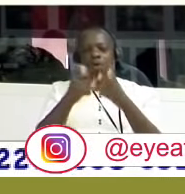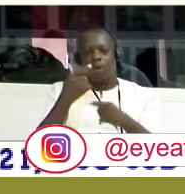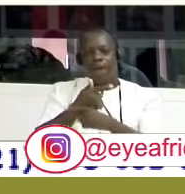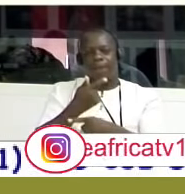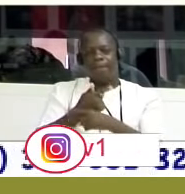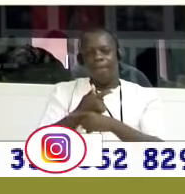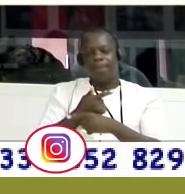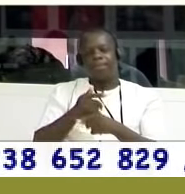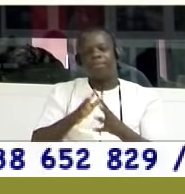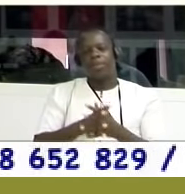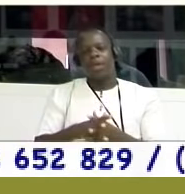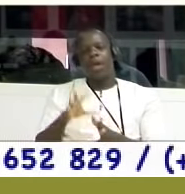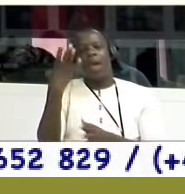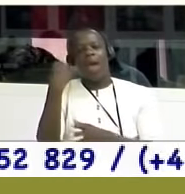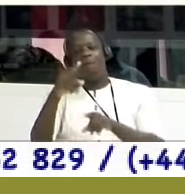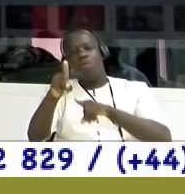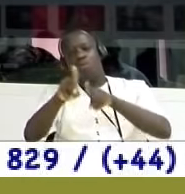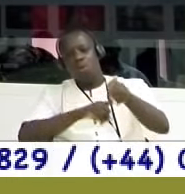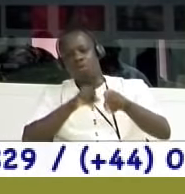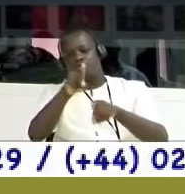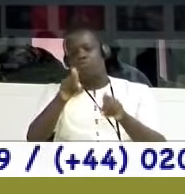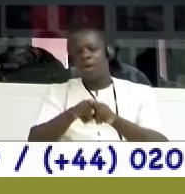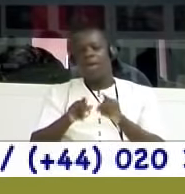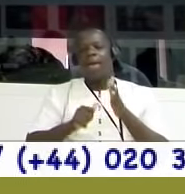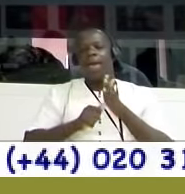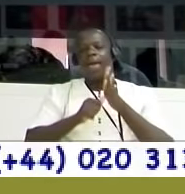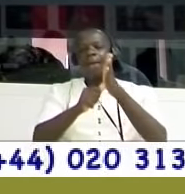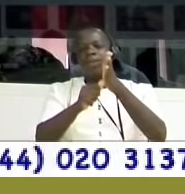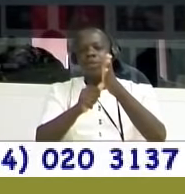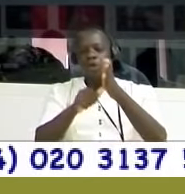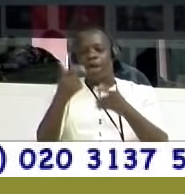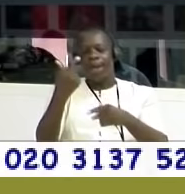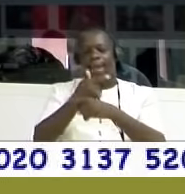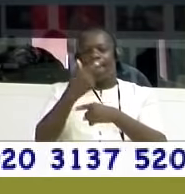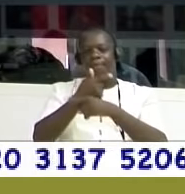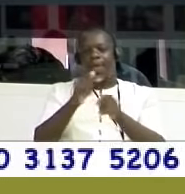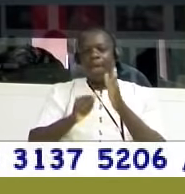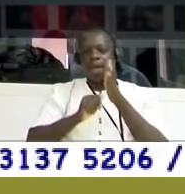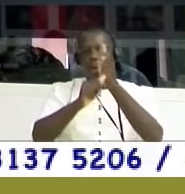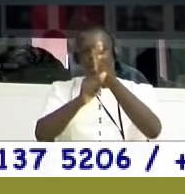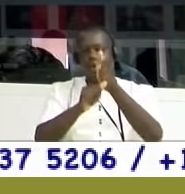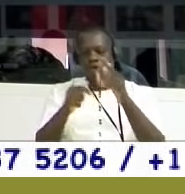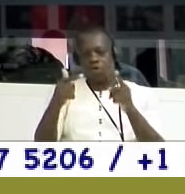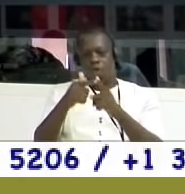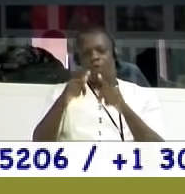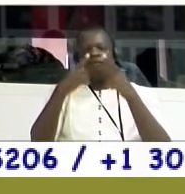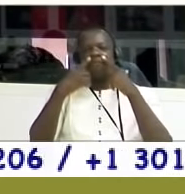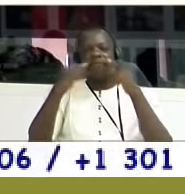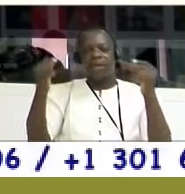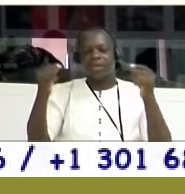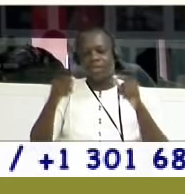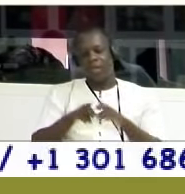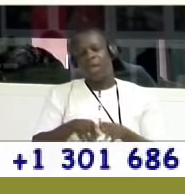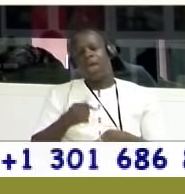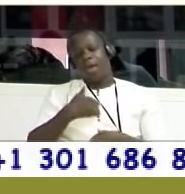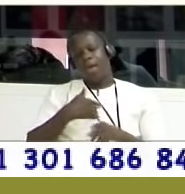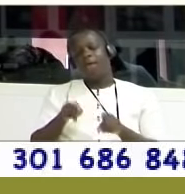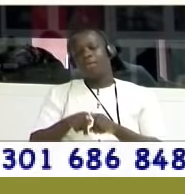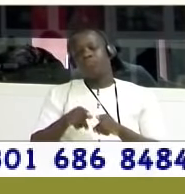And for how long did you serve as ambassador, Gambian ambassador to France? I served for